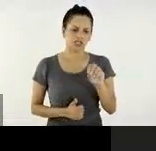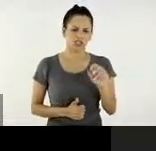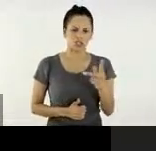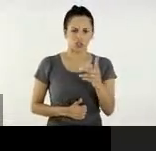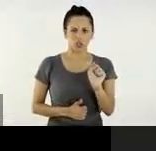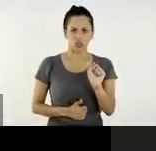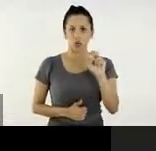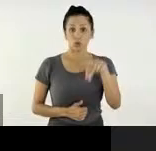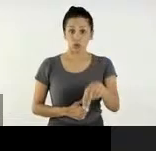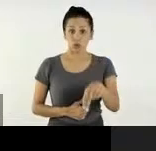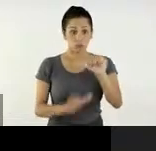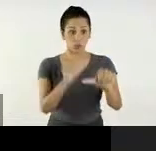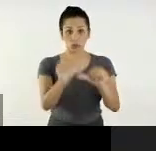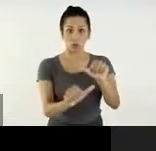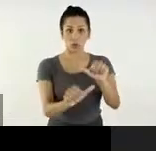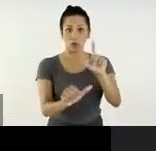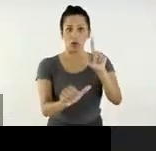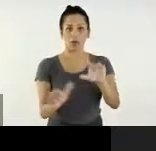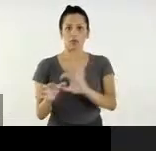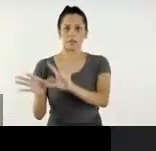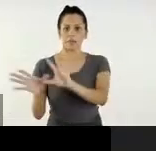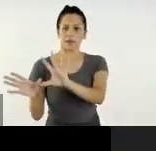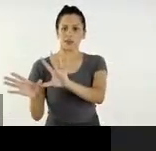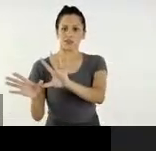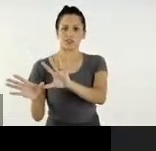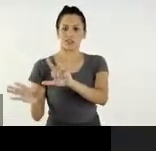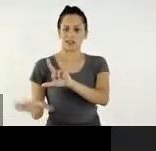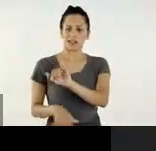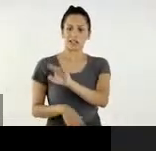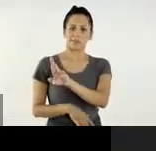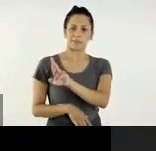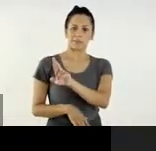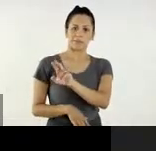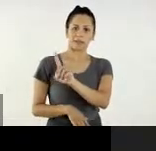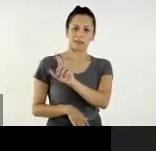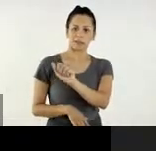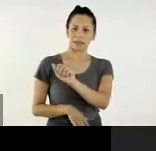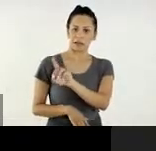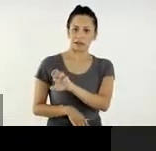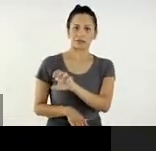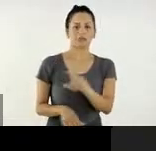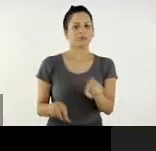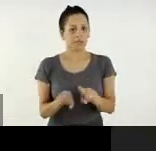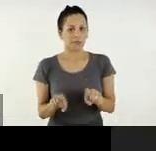woman, O-N. Eichler became mountain grove.